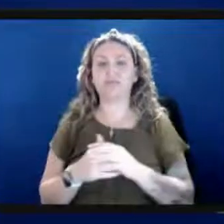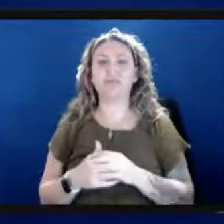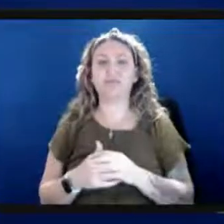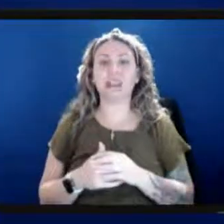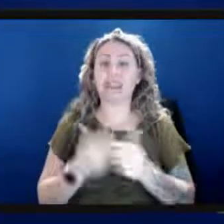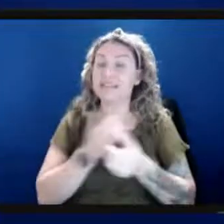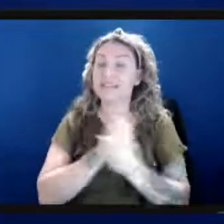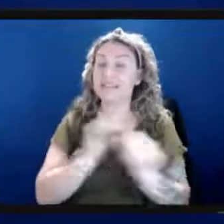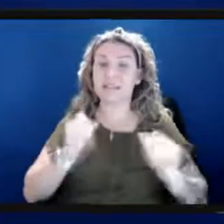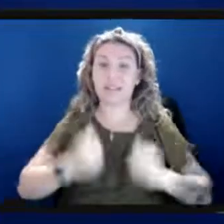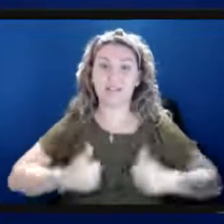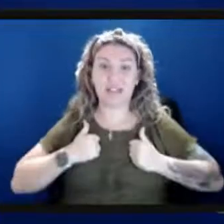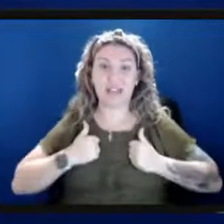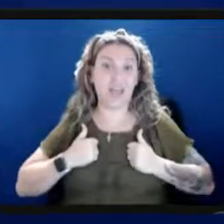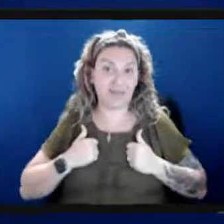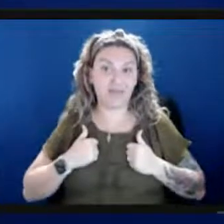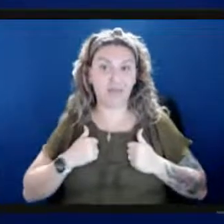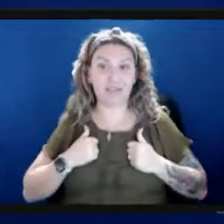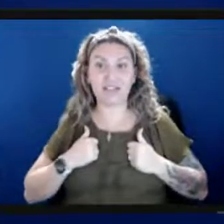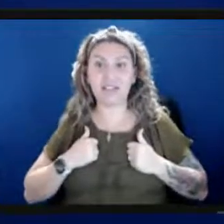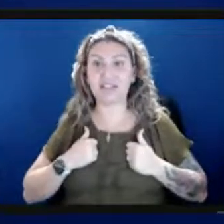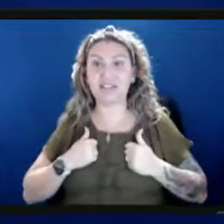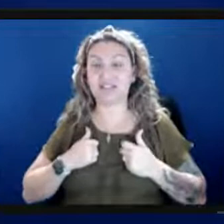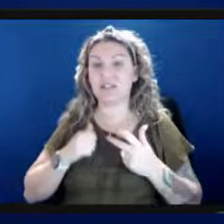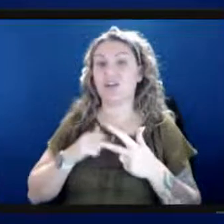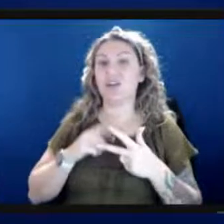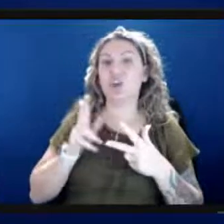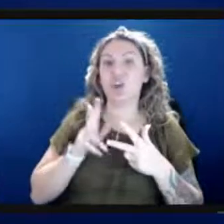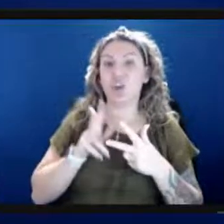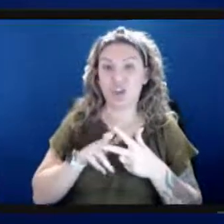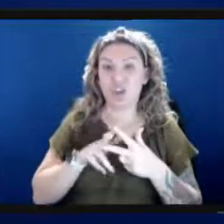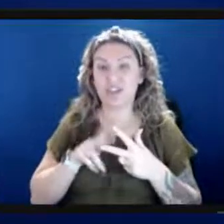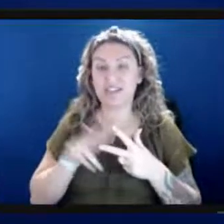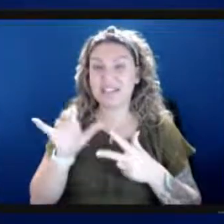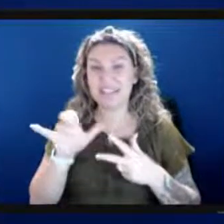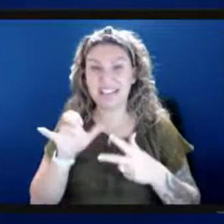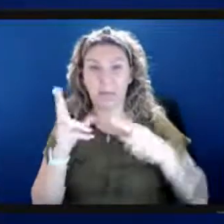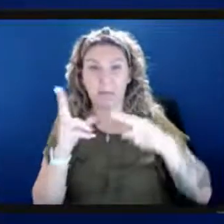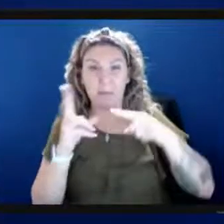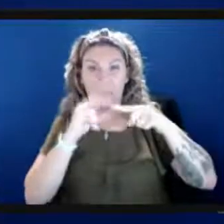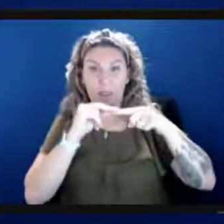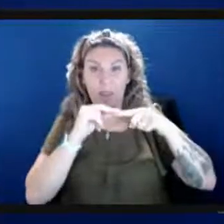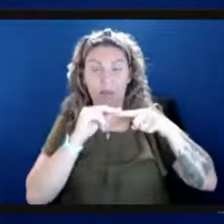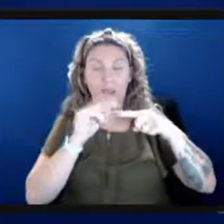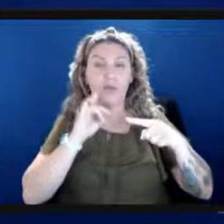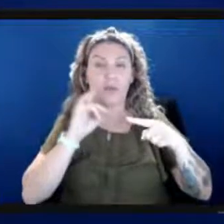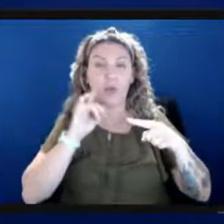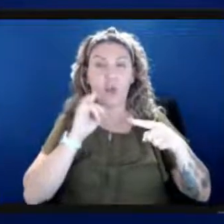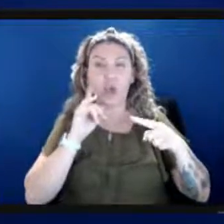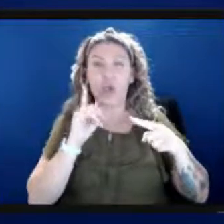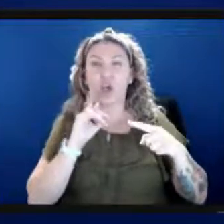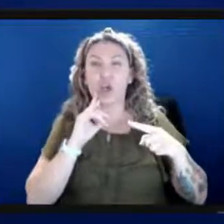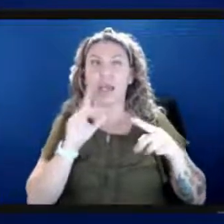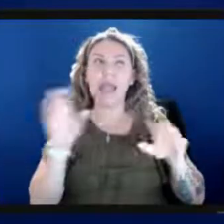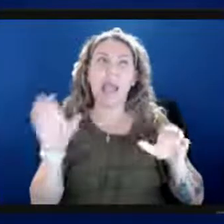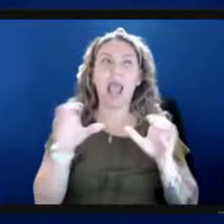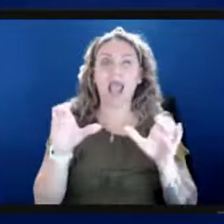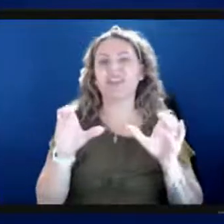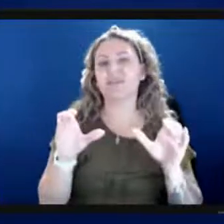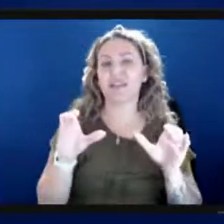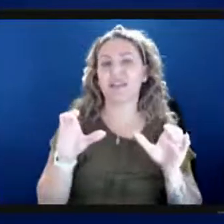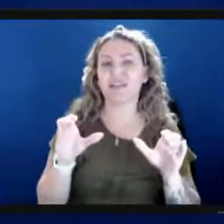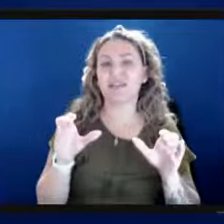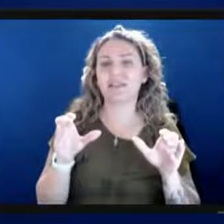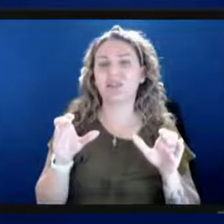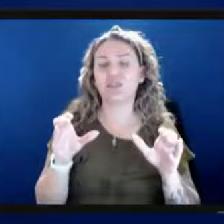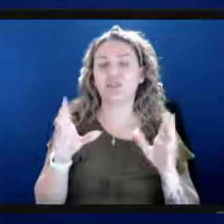medication. It goes and binds to the same receptor where the opiates bind, and it actually kind of activates or ups the